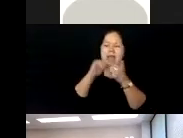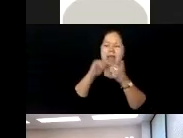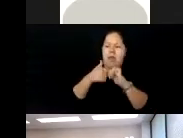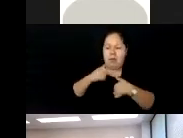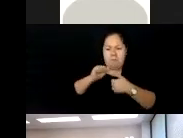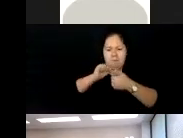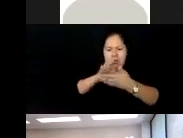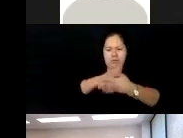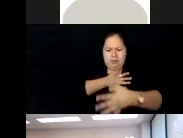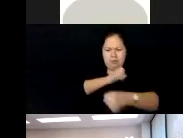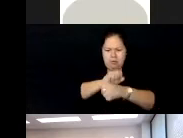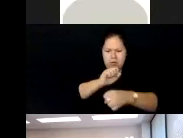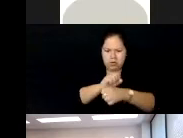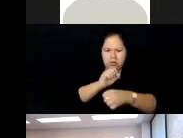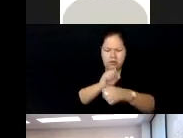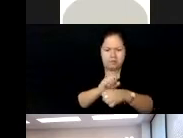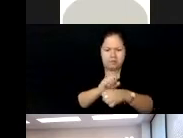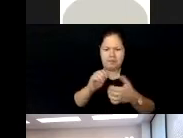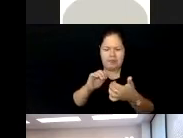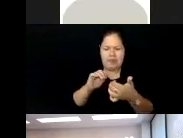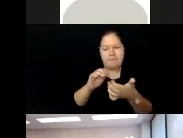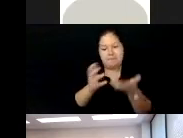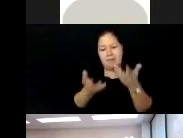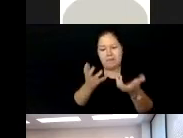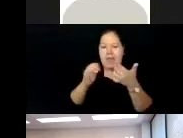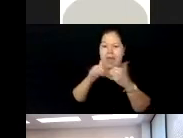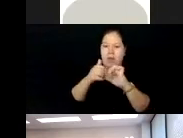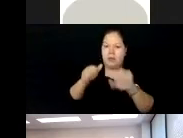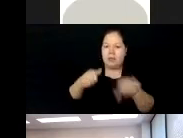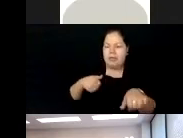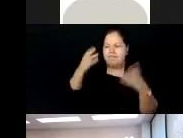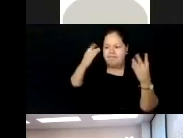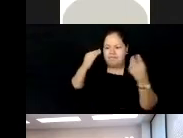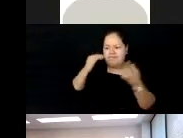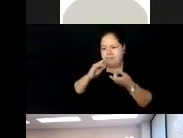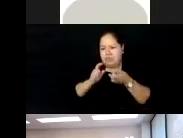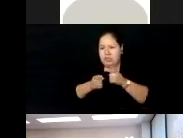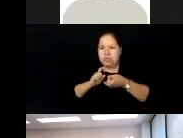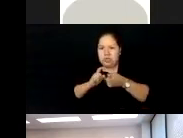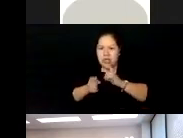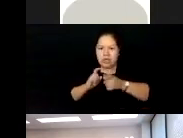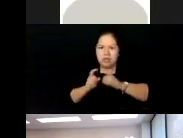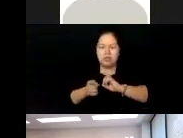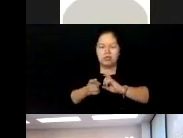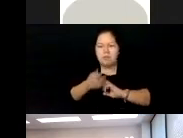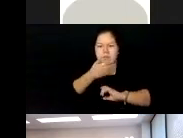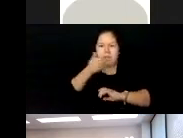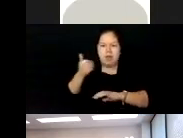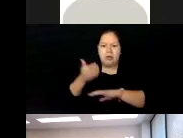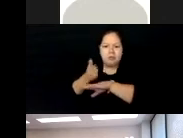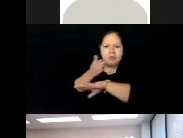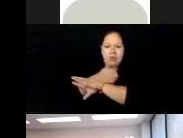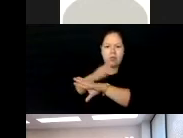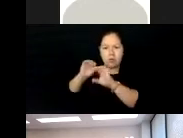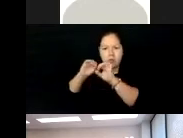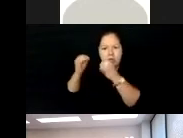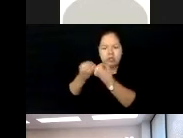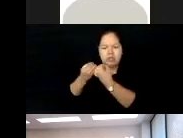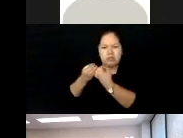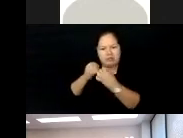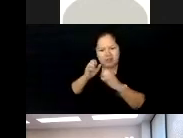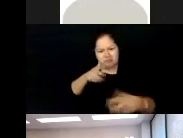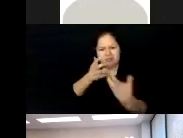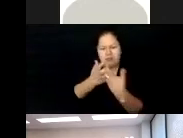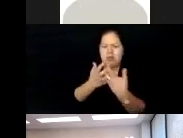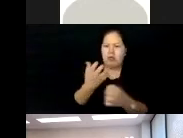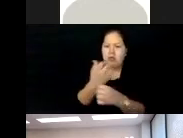practice and think about some of the tangible ways in which we can make our organizations more culturally safe.